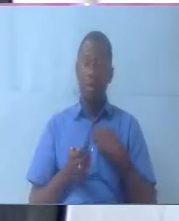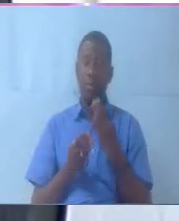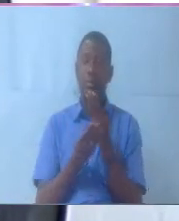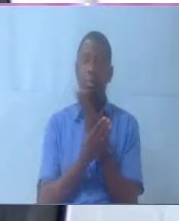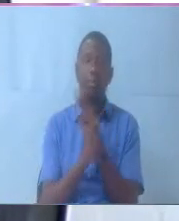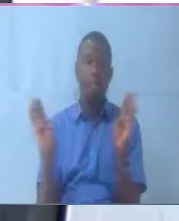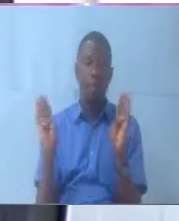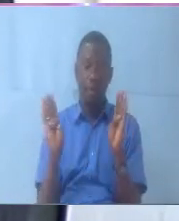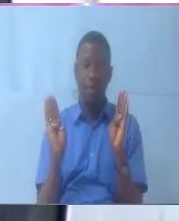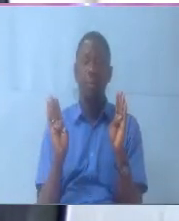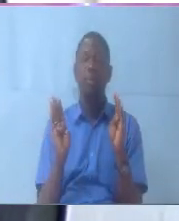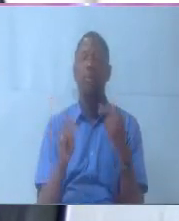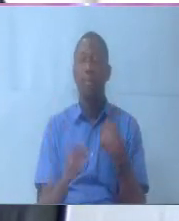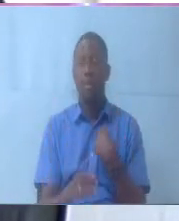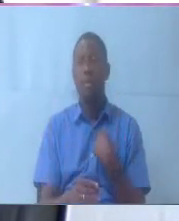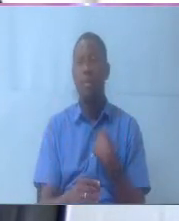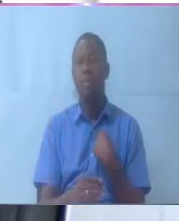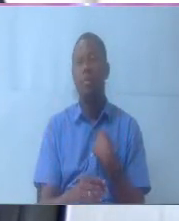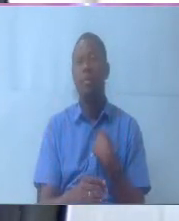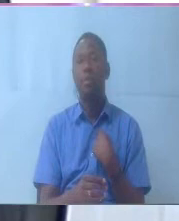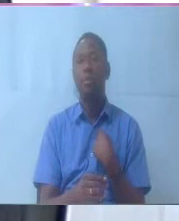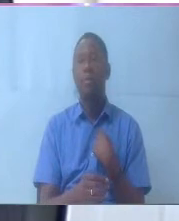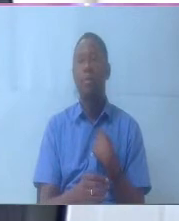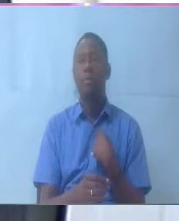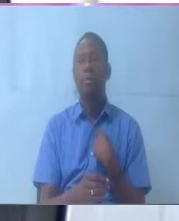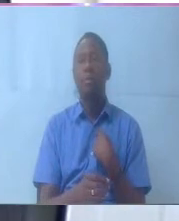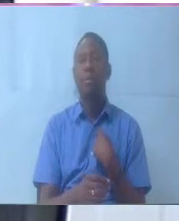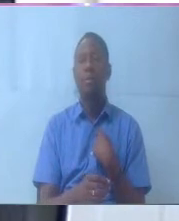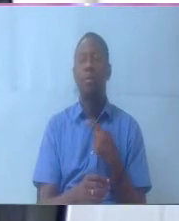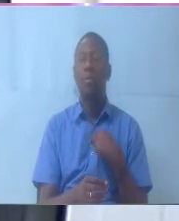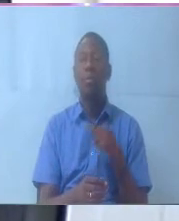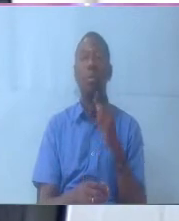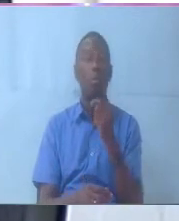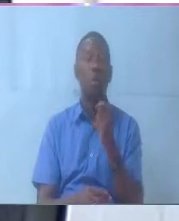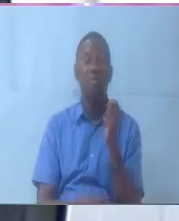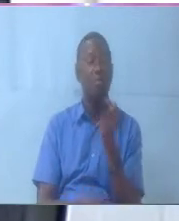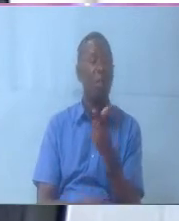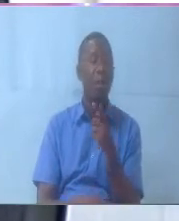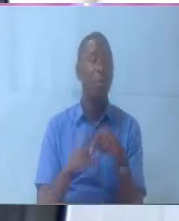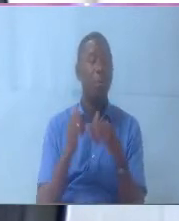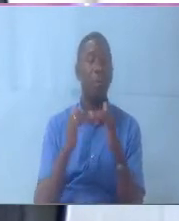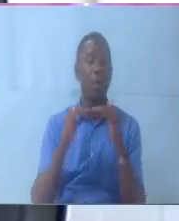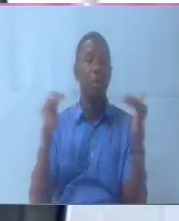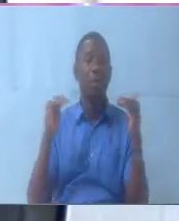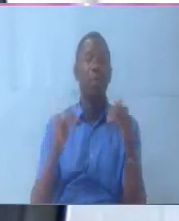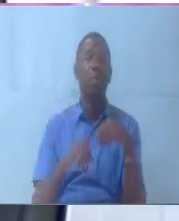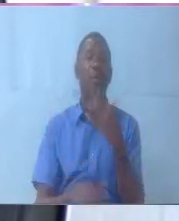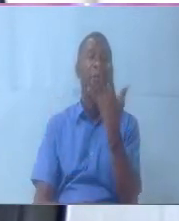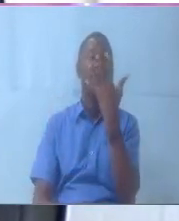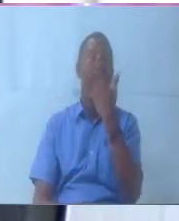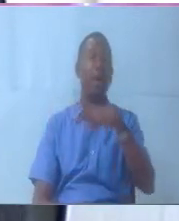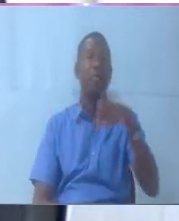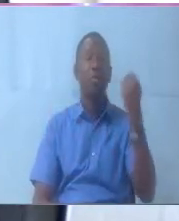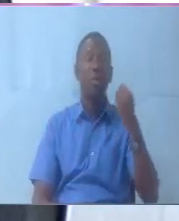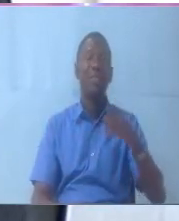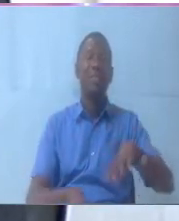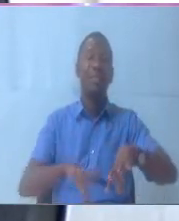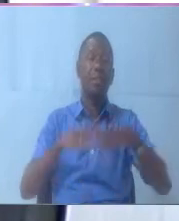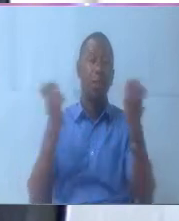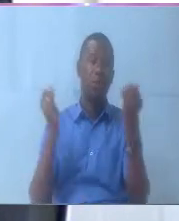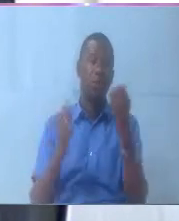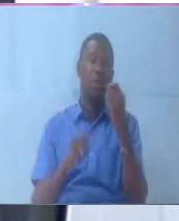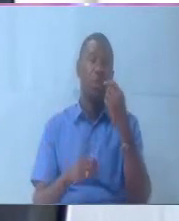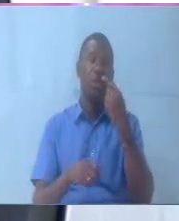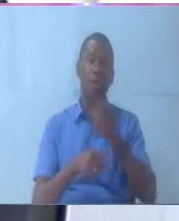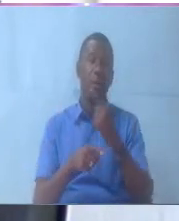Ye bail dinna pour ka mbula. The sum of $500,000. Me ya lonko ye men kanin na bail sarto nyin